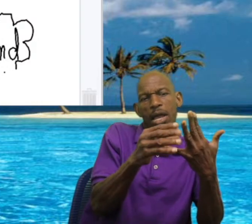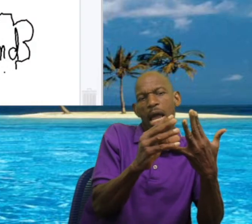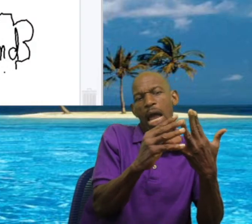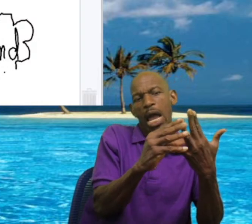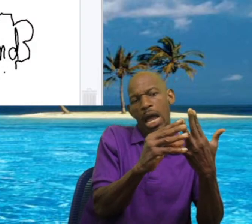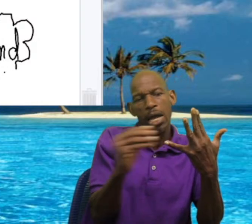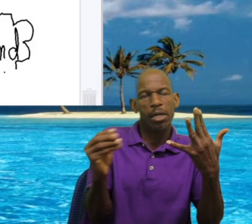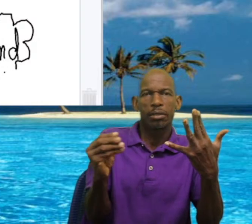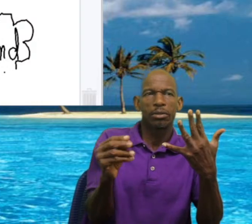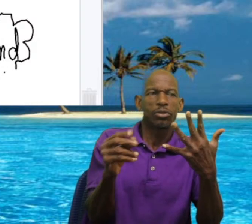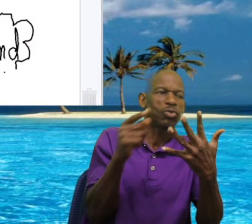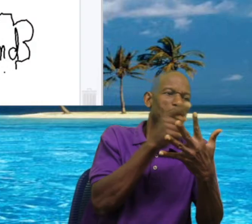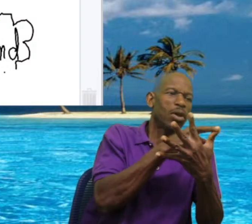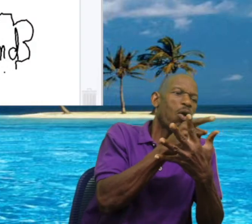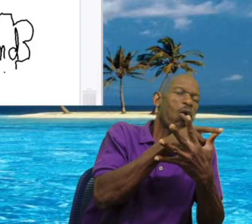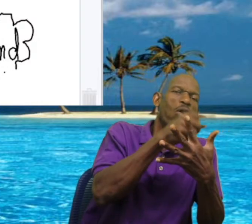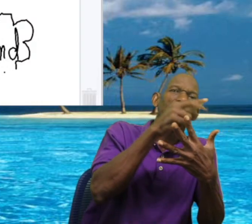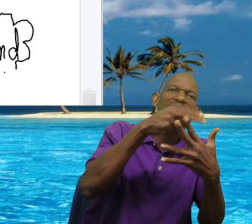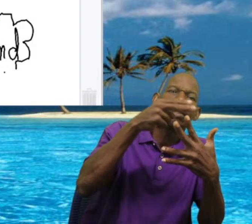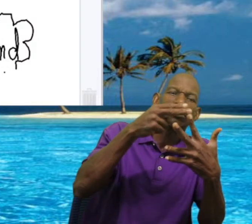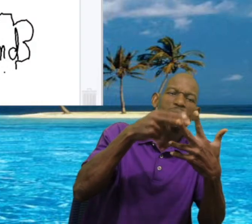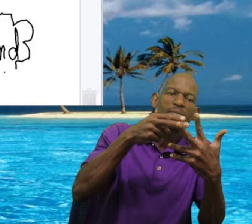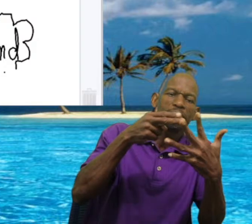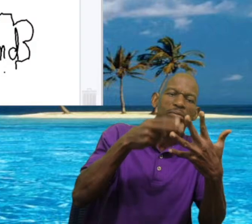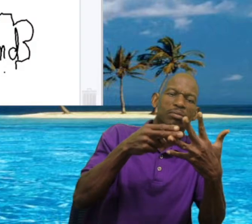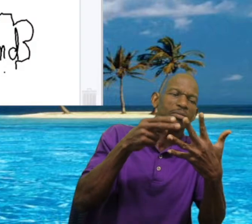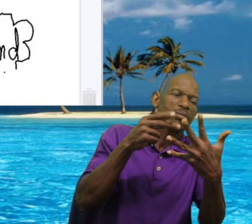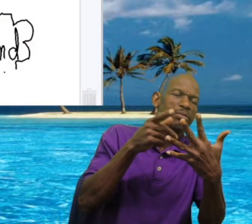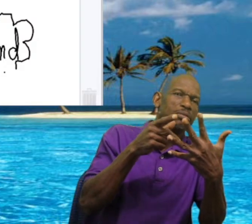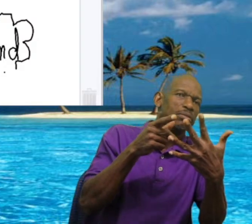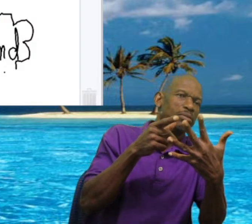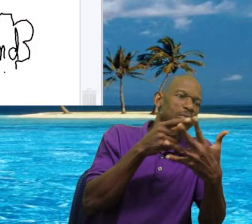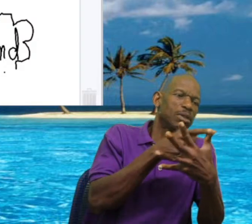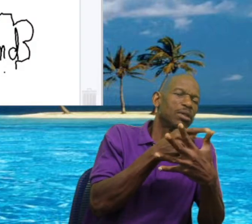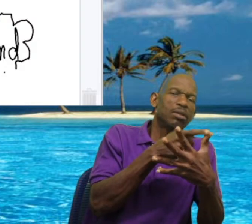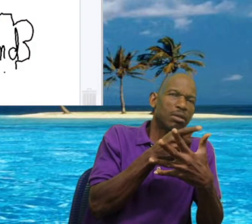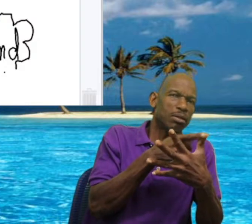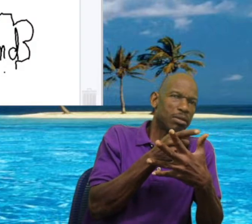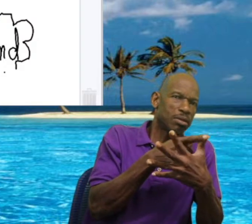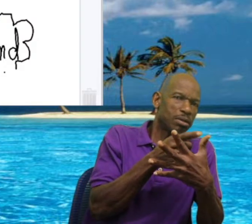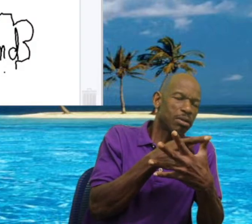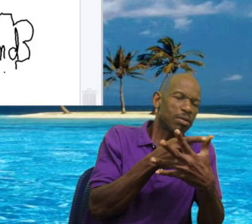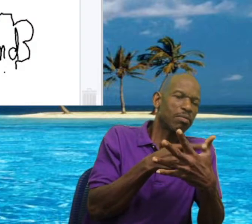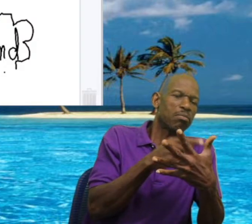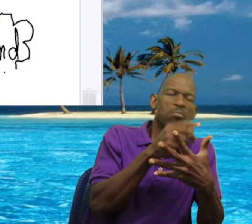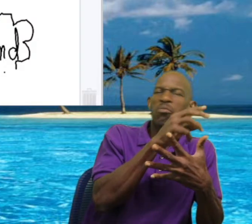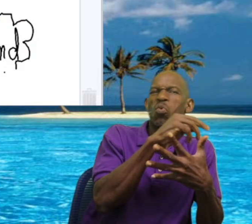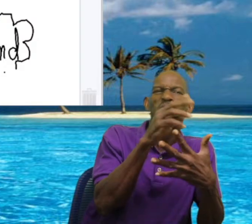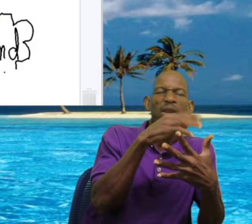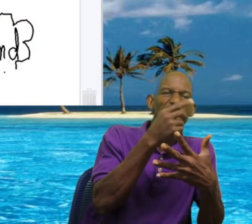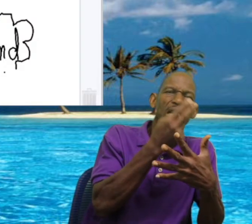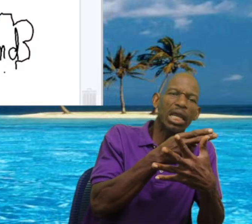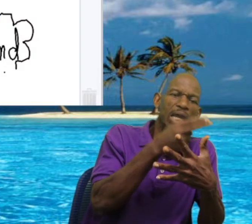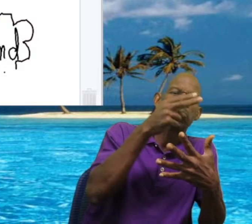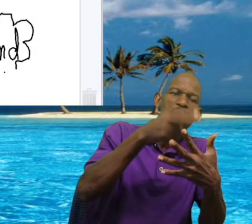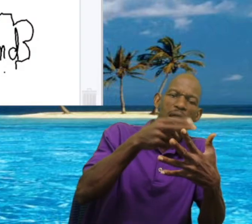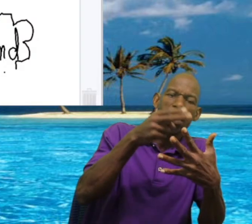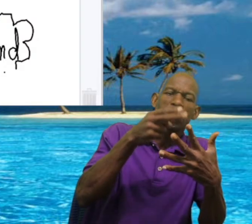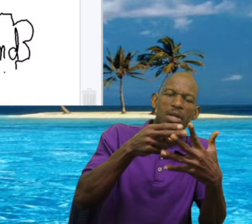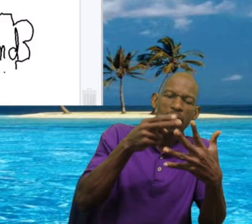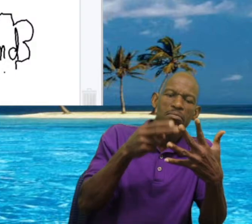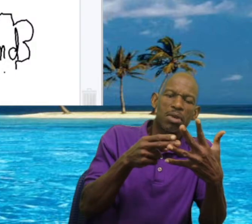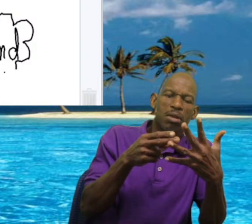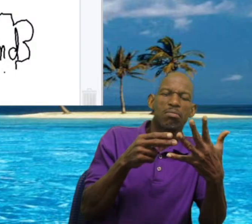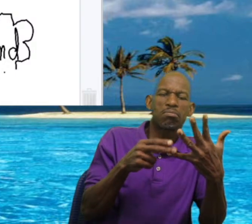So you're not writing it in sign language, you're signing, but you use "and." So you're talking about the kind of food you like to